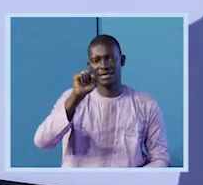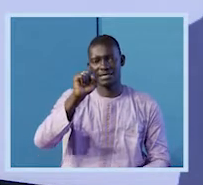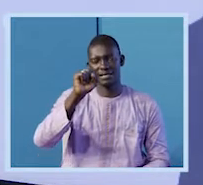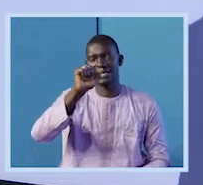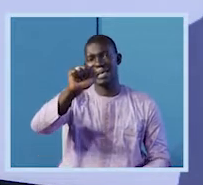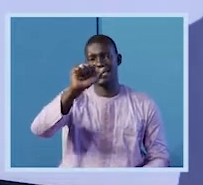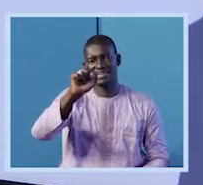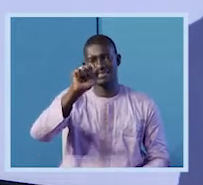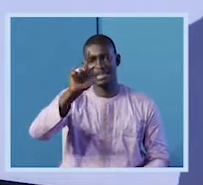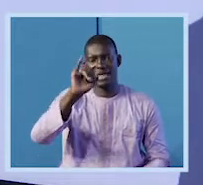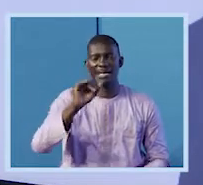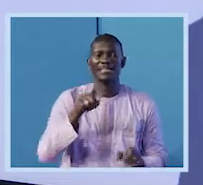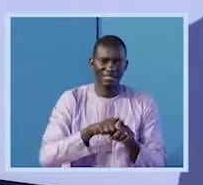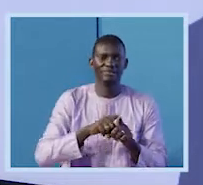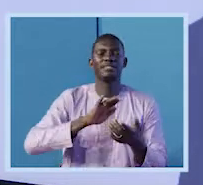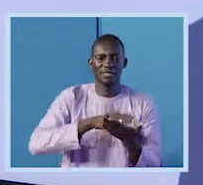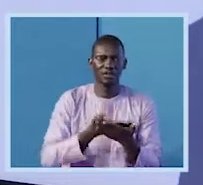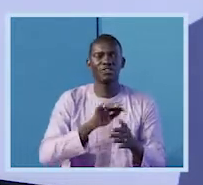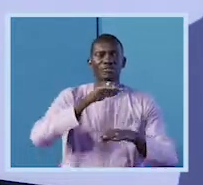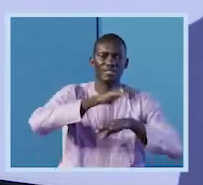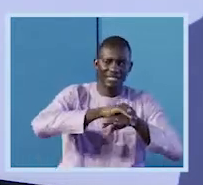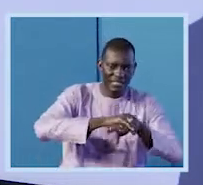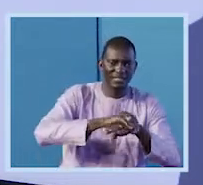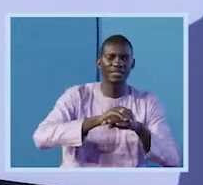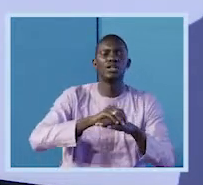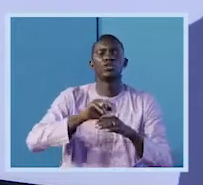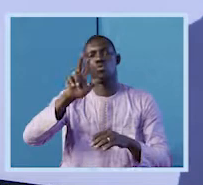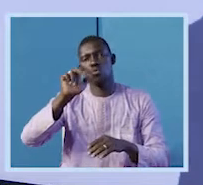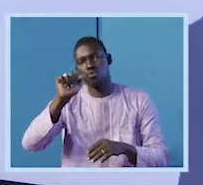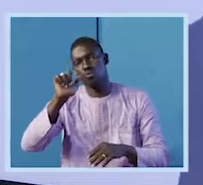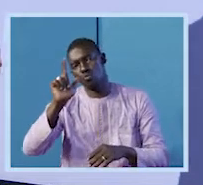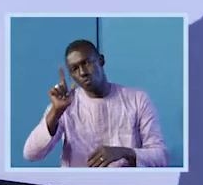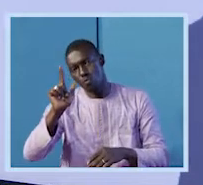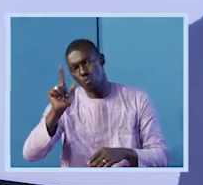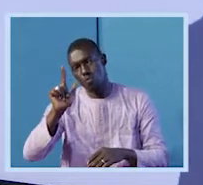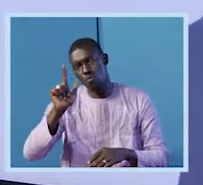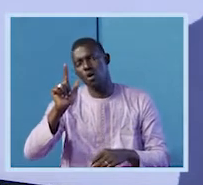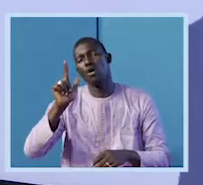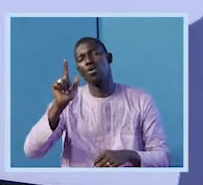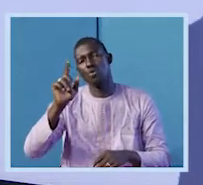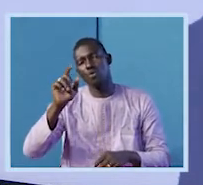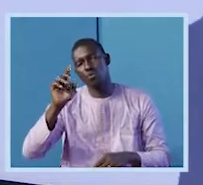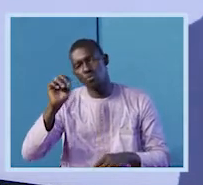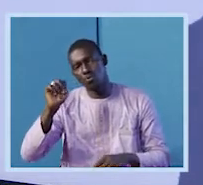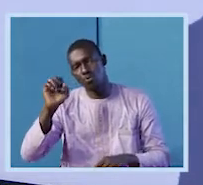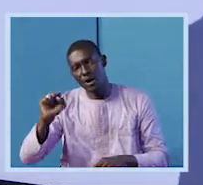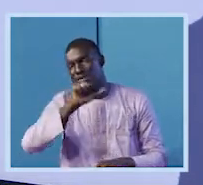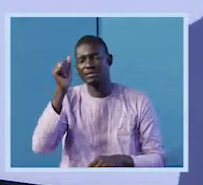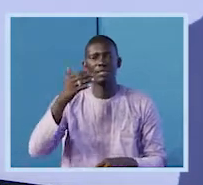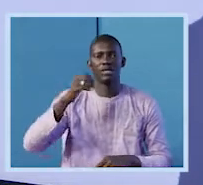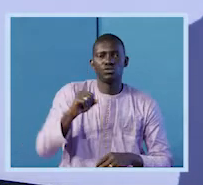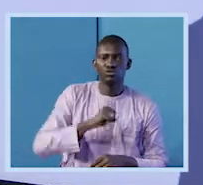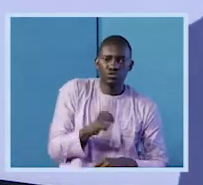Association of Sign Language Interpreters. It comprises of interpreters from England, Wales, Scotland, and and then Ireland. Yes. So these interpreters,